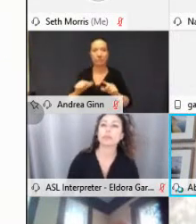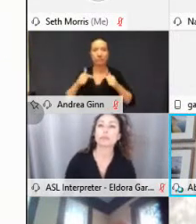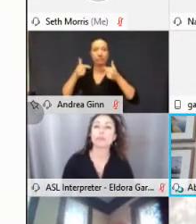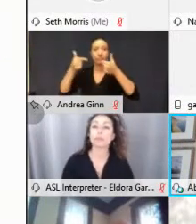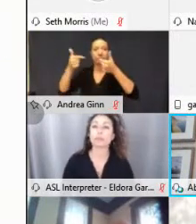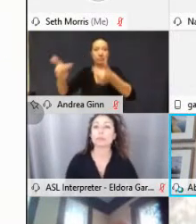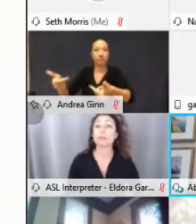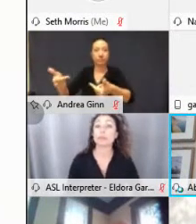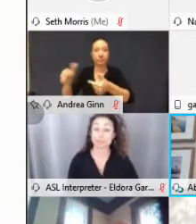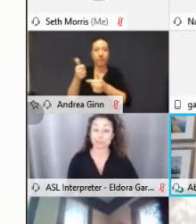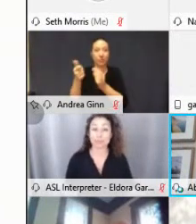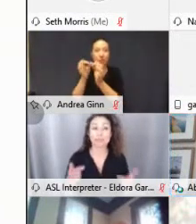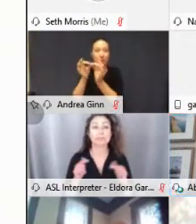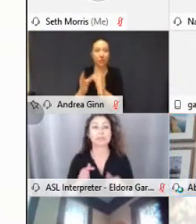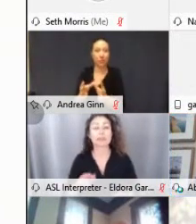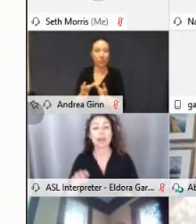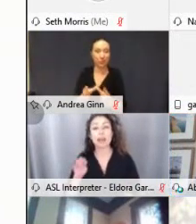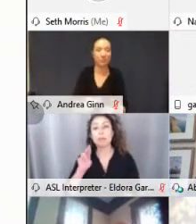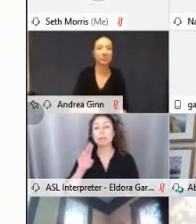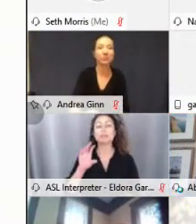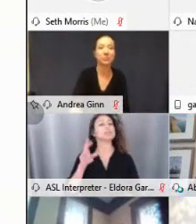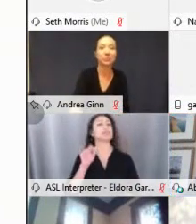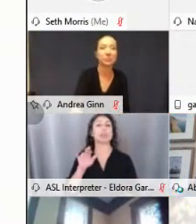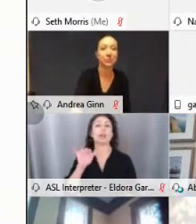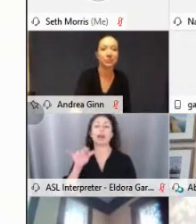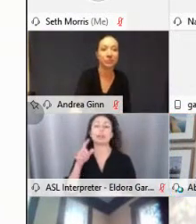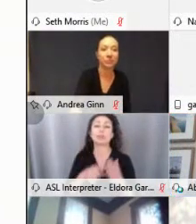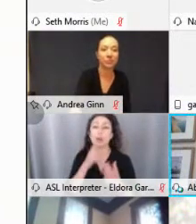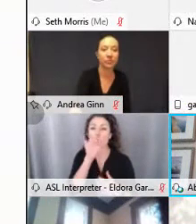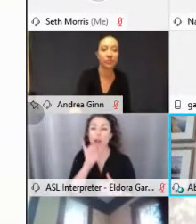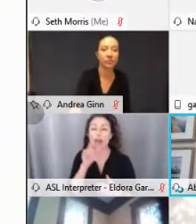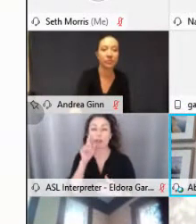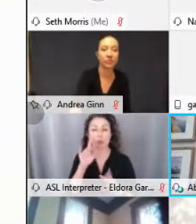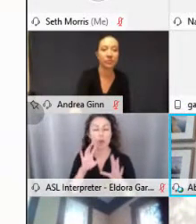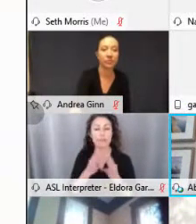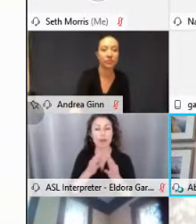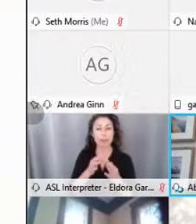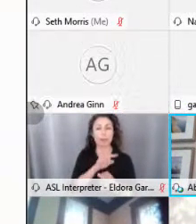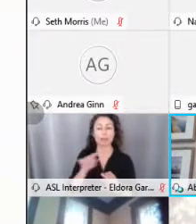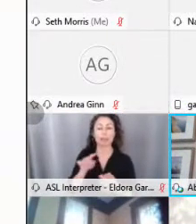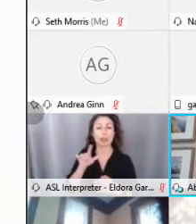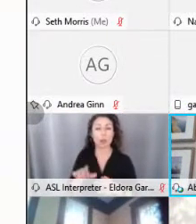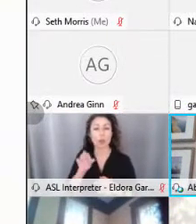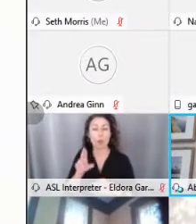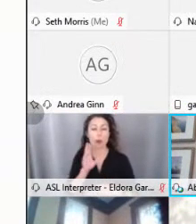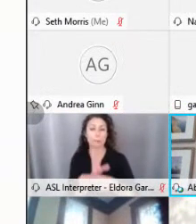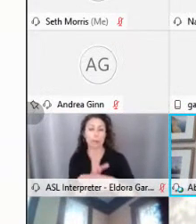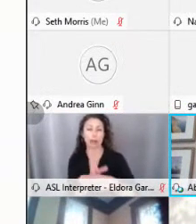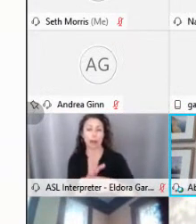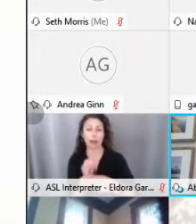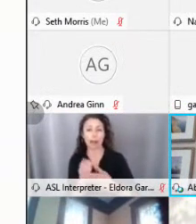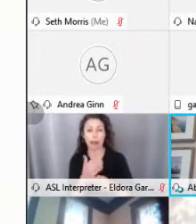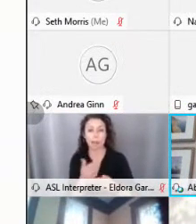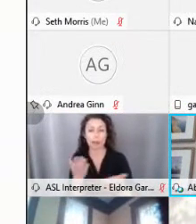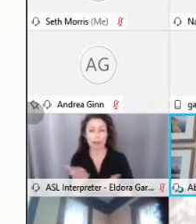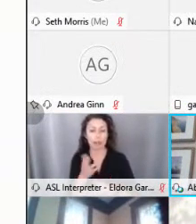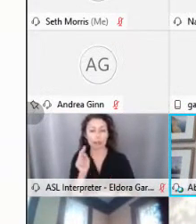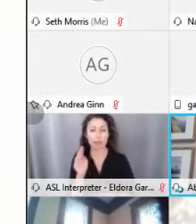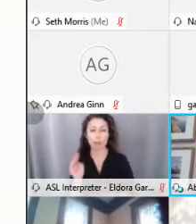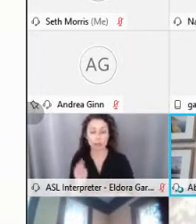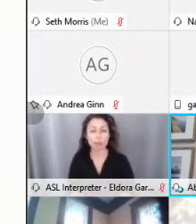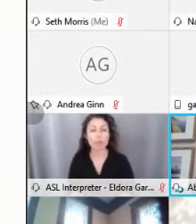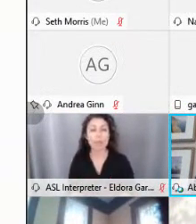And so, Mr. Chair, that's what it would look like for families who are, low or middle income in New